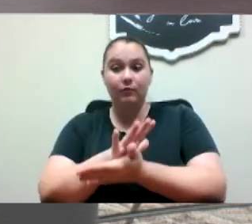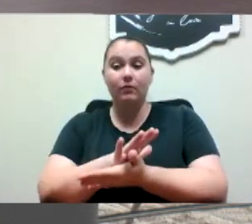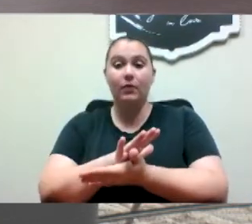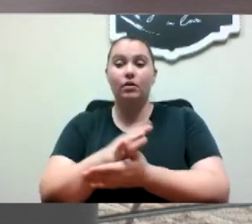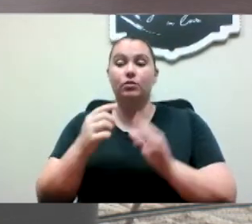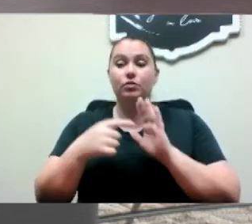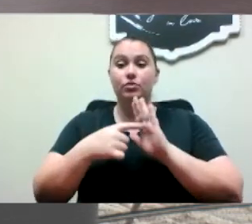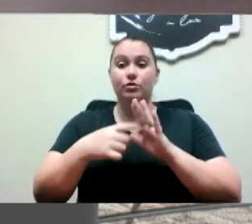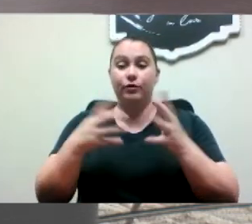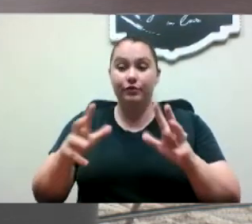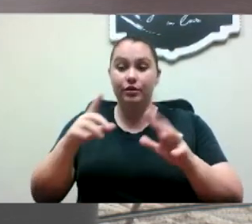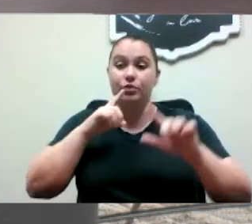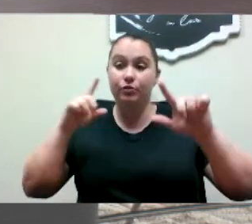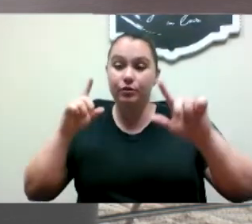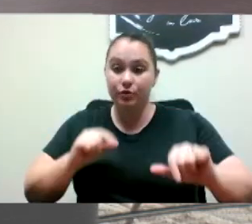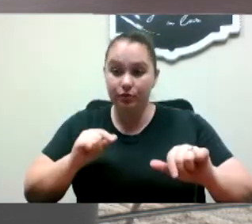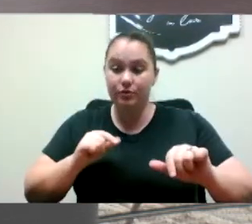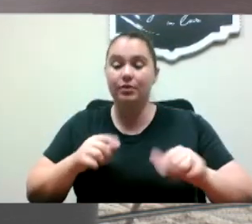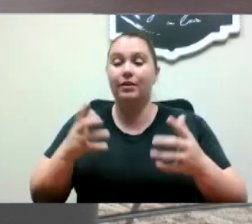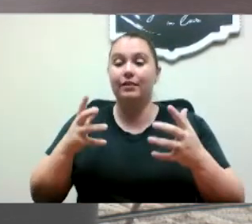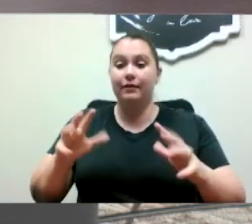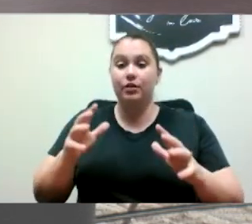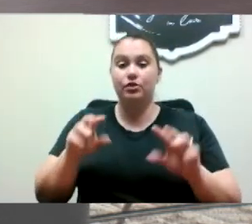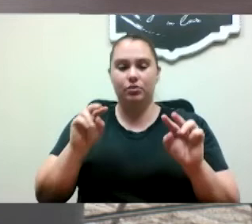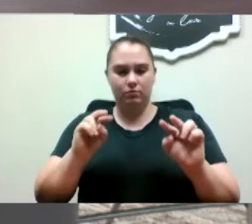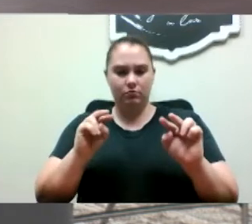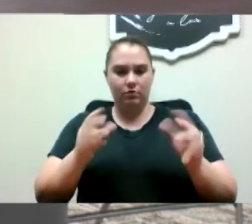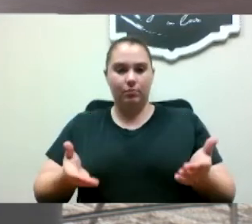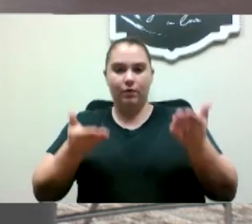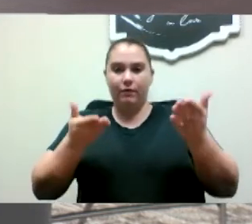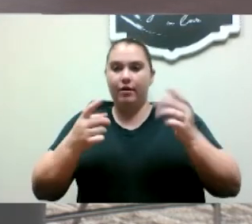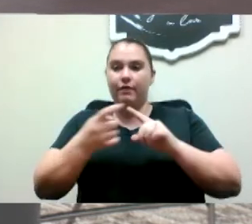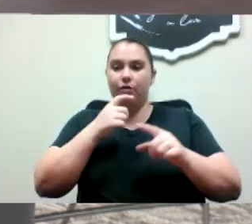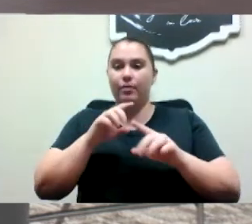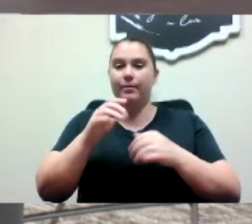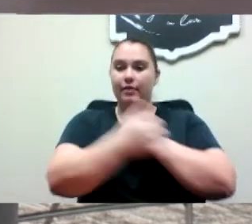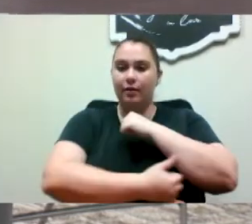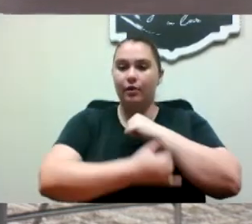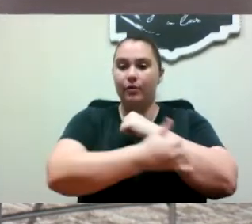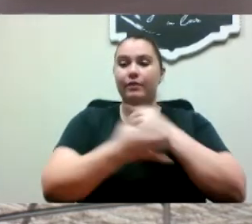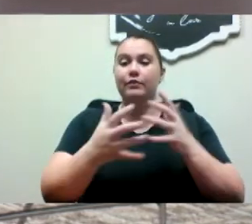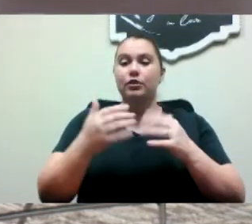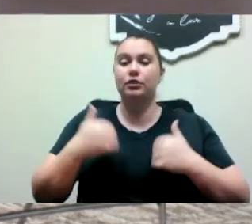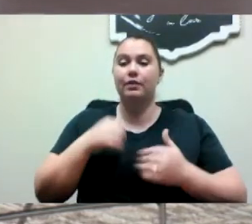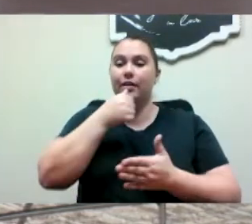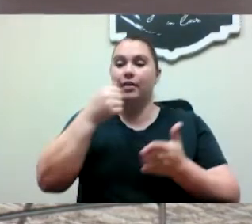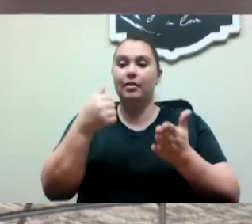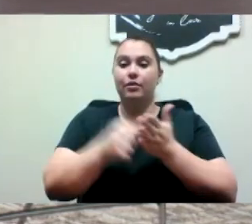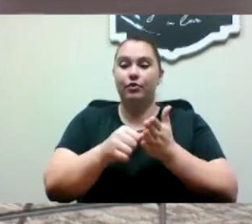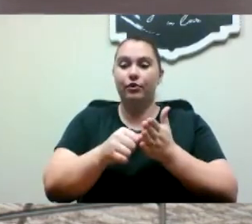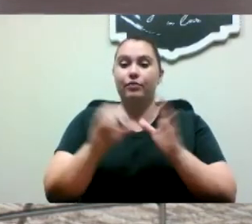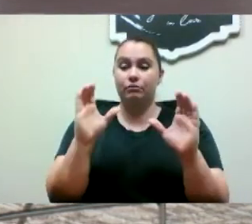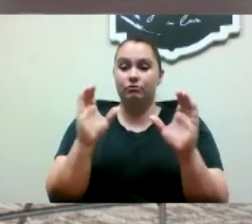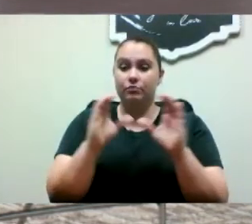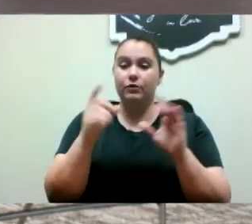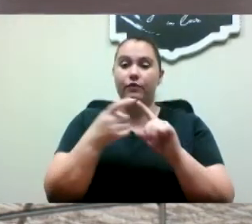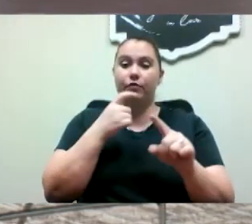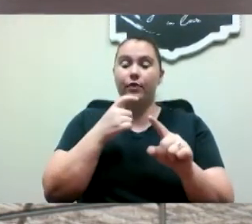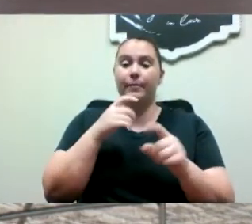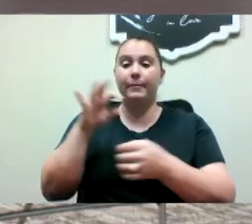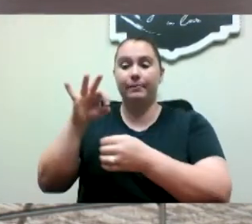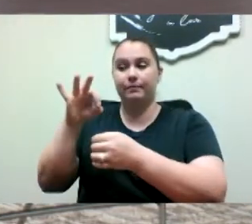those results, which are in the reports provided by the county. You also have a letter of certification from the county